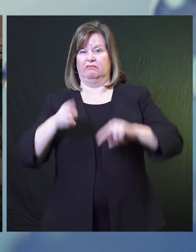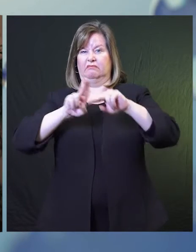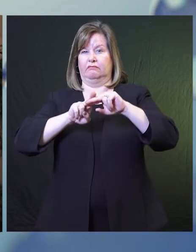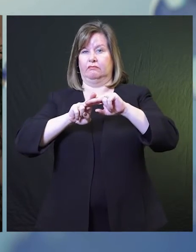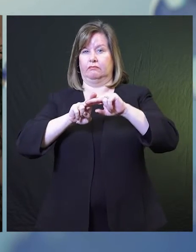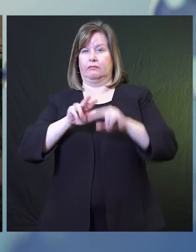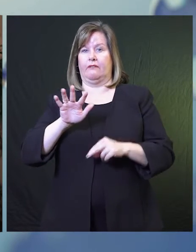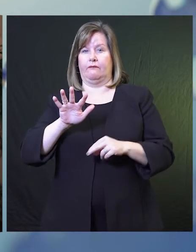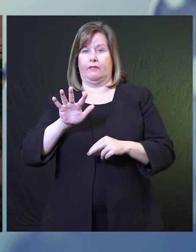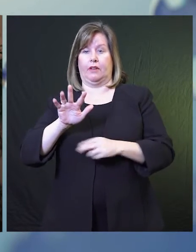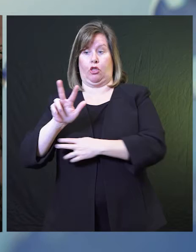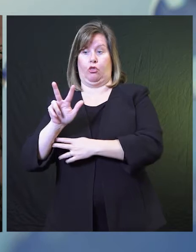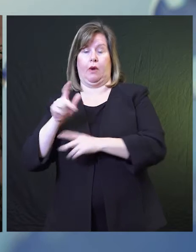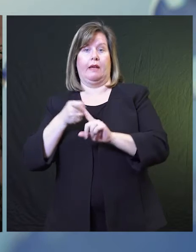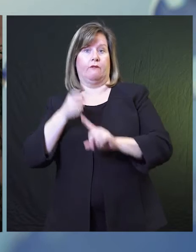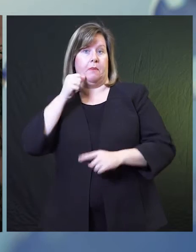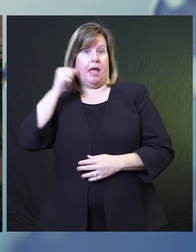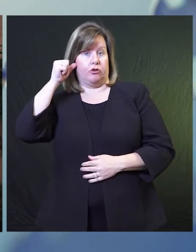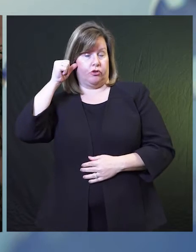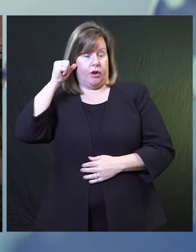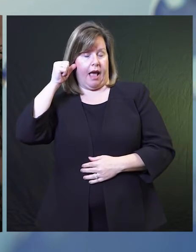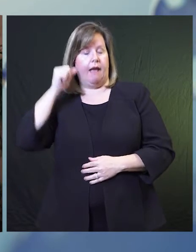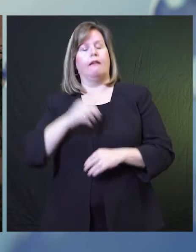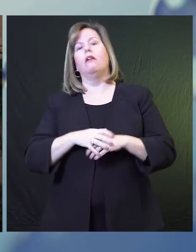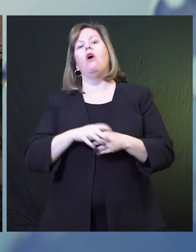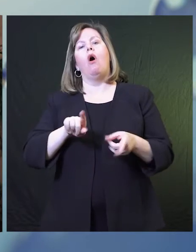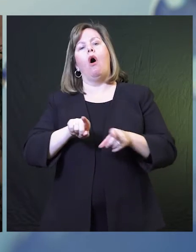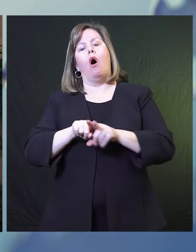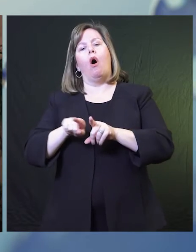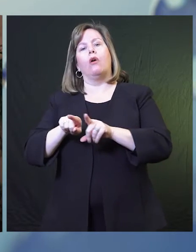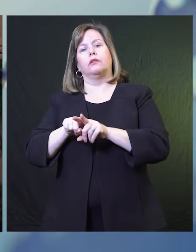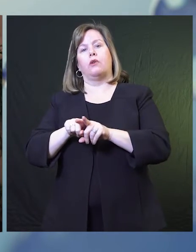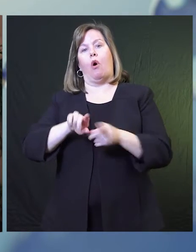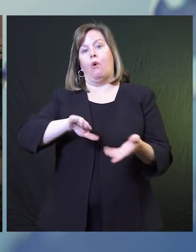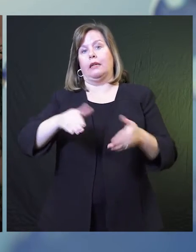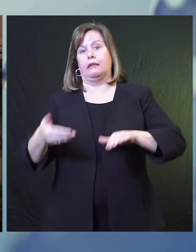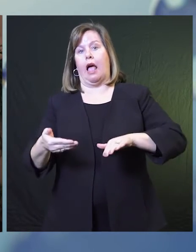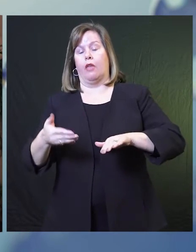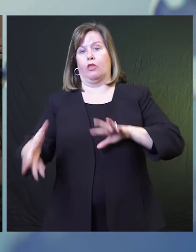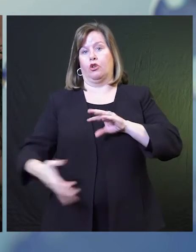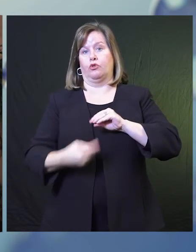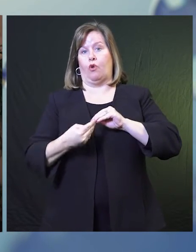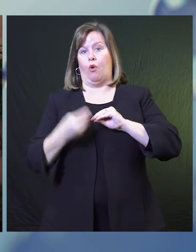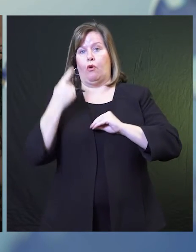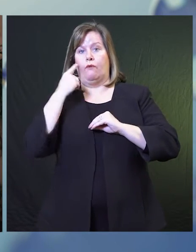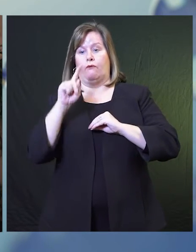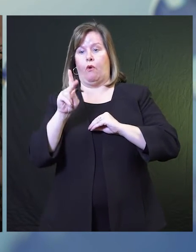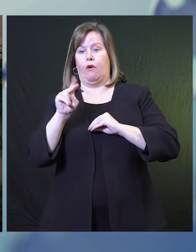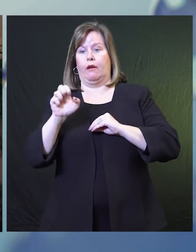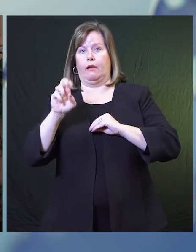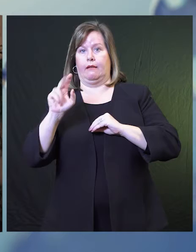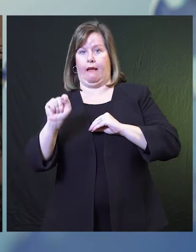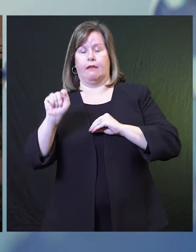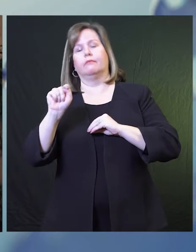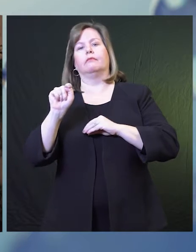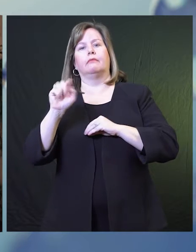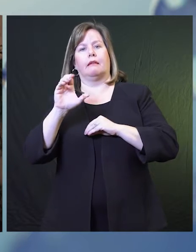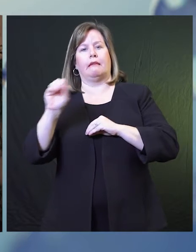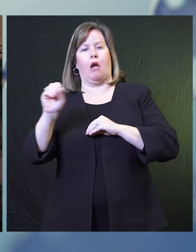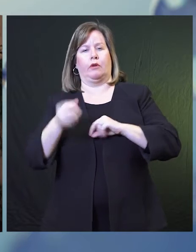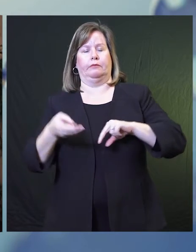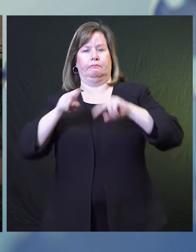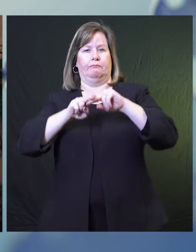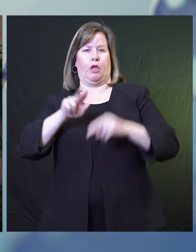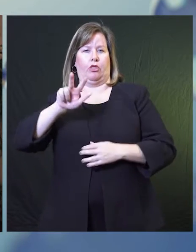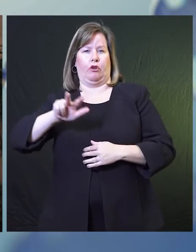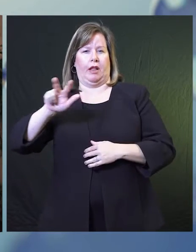53 over yesterday's reported number. And our death total is now at 33, which is an increase of 1 over